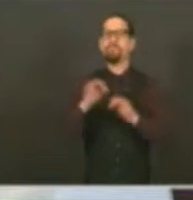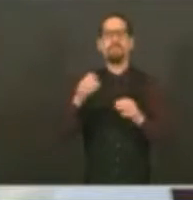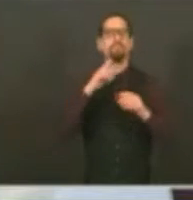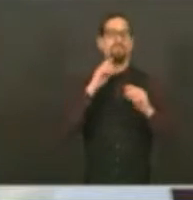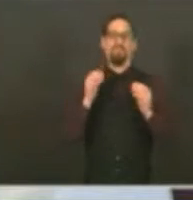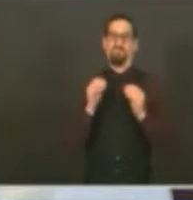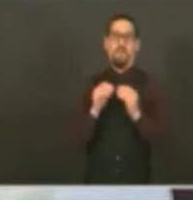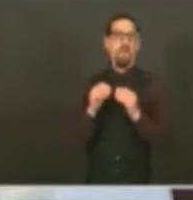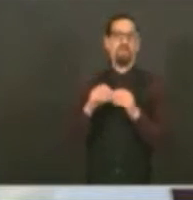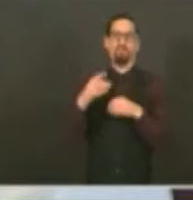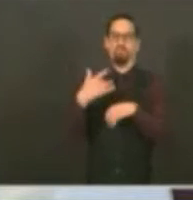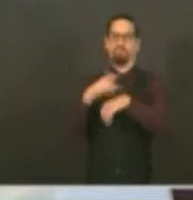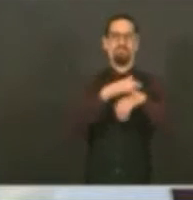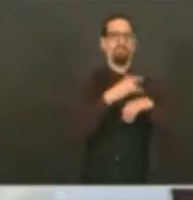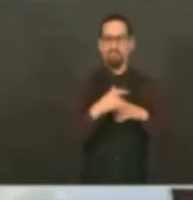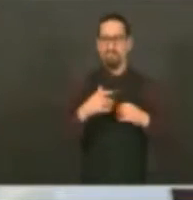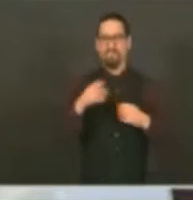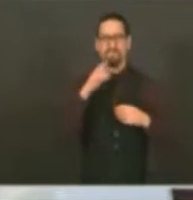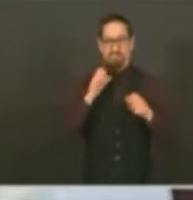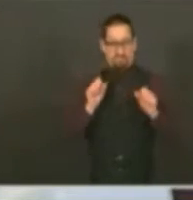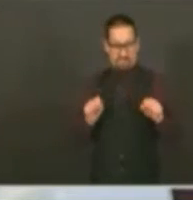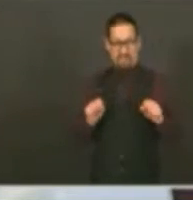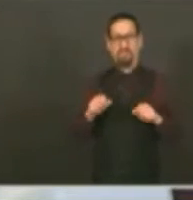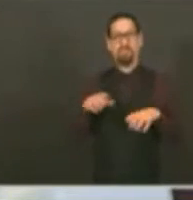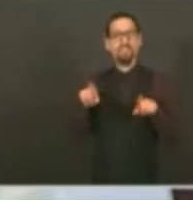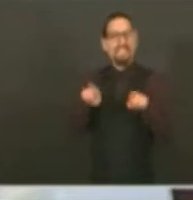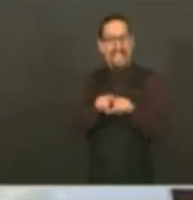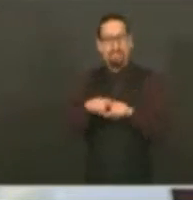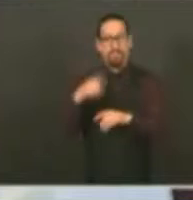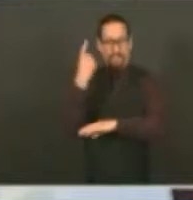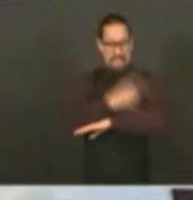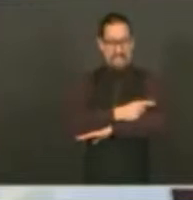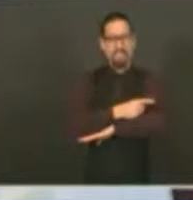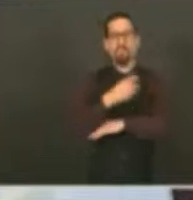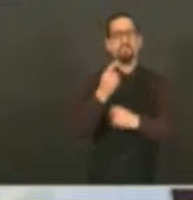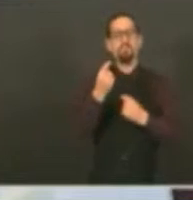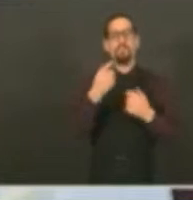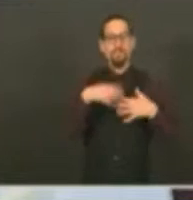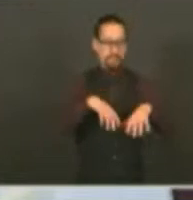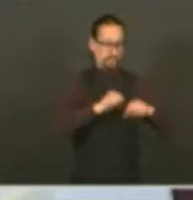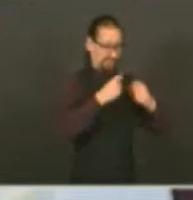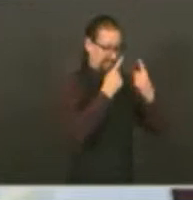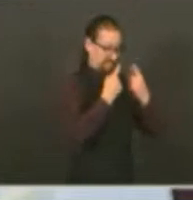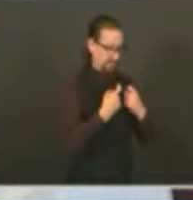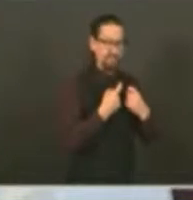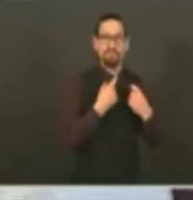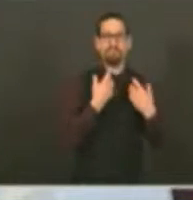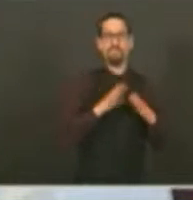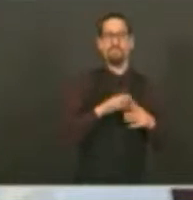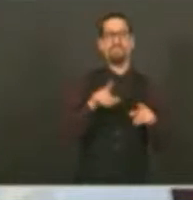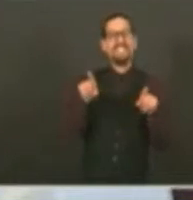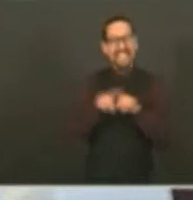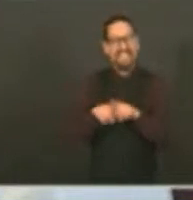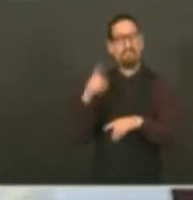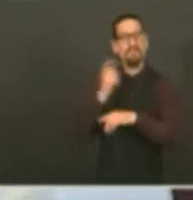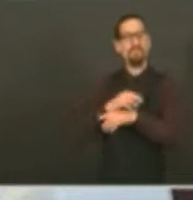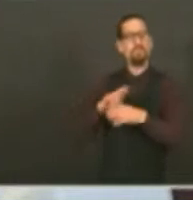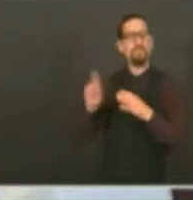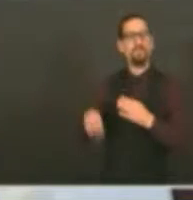on the same day and quickly and get access to your results. Learn more about what to do